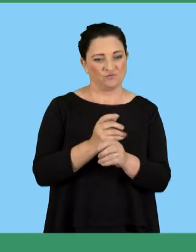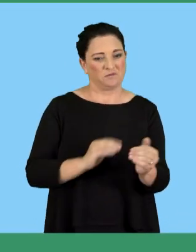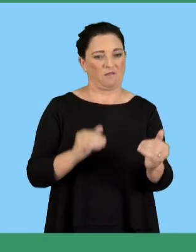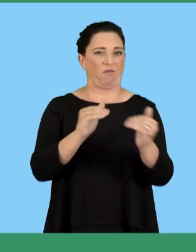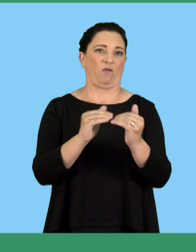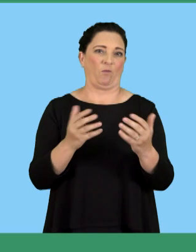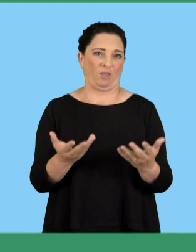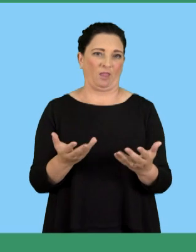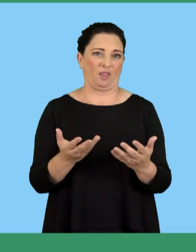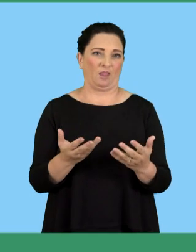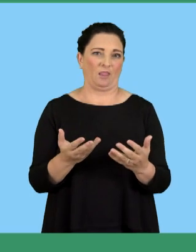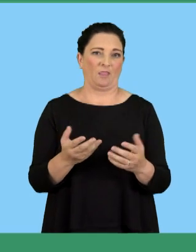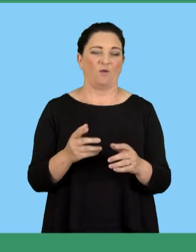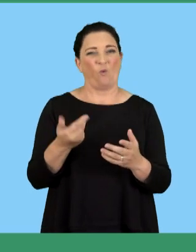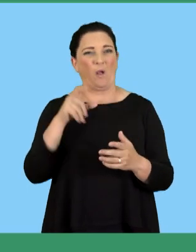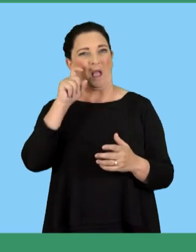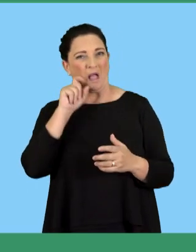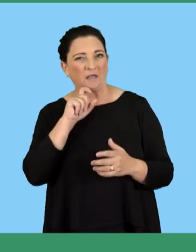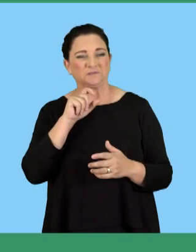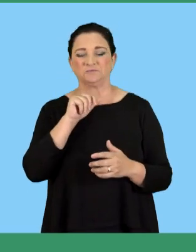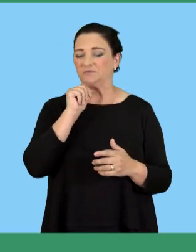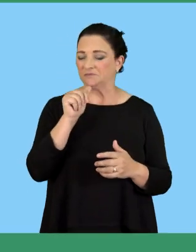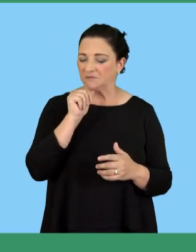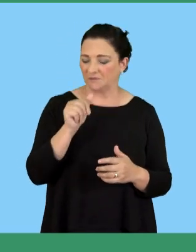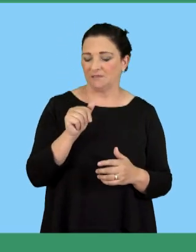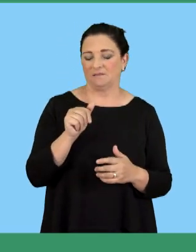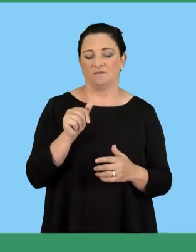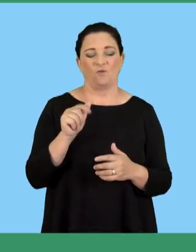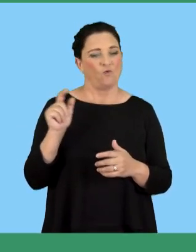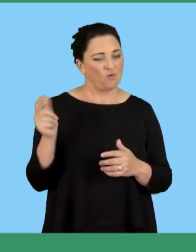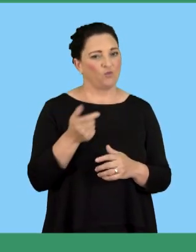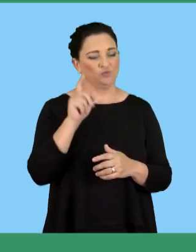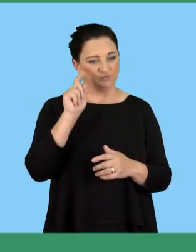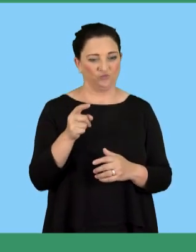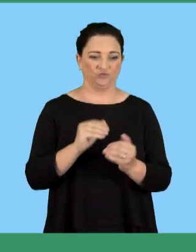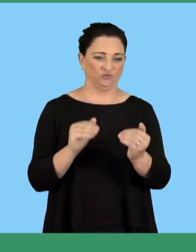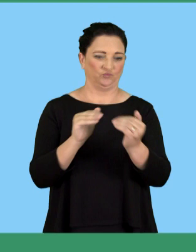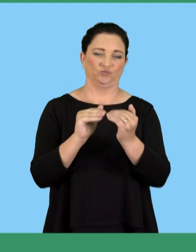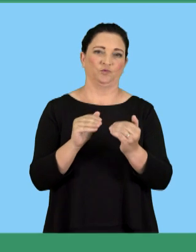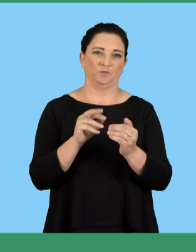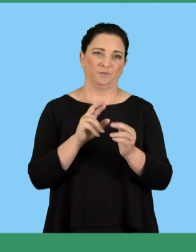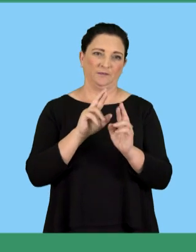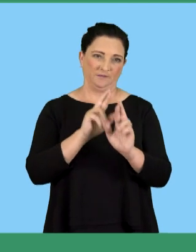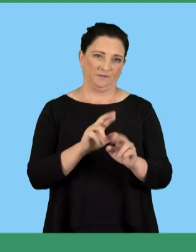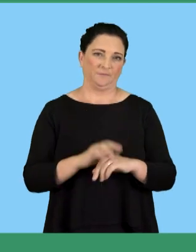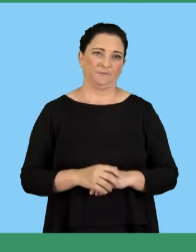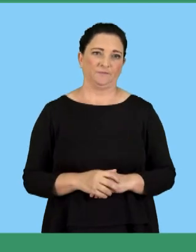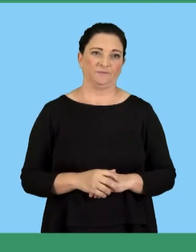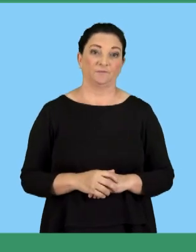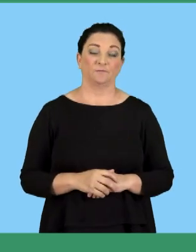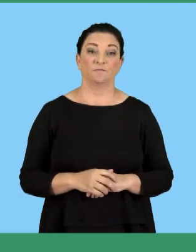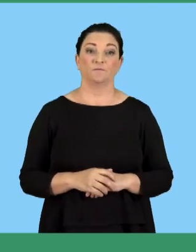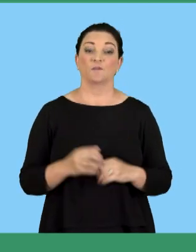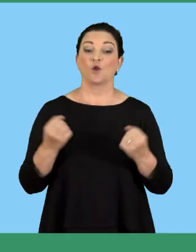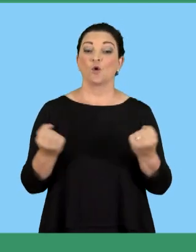in a calm way, and there has to be serious respect for everyone in the workplace. Then we have the term economic right, which